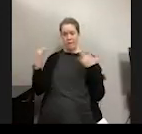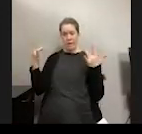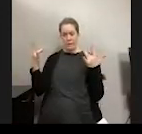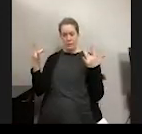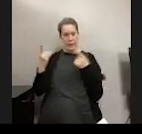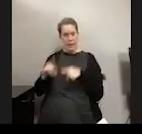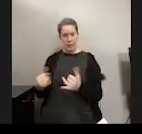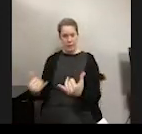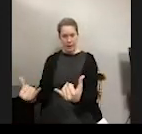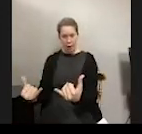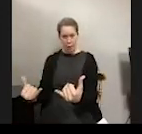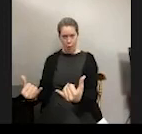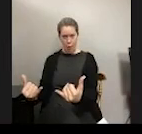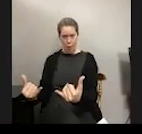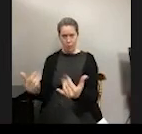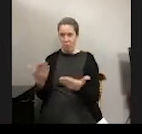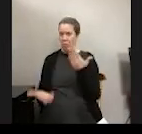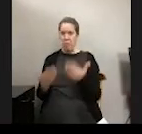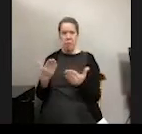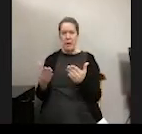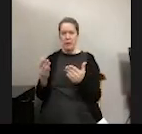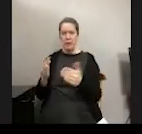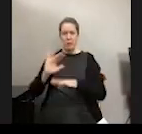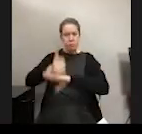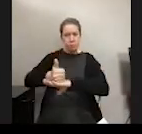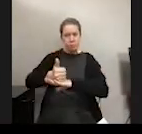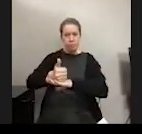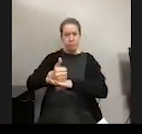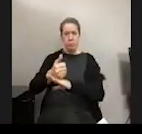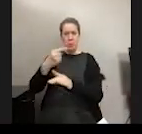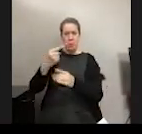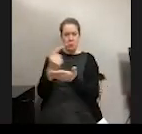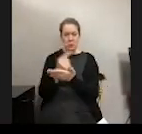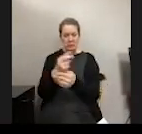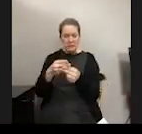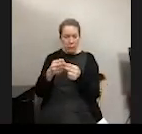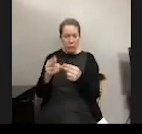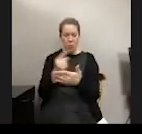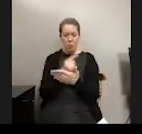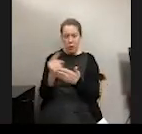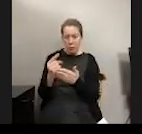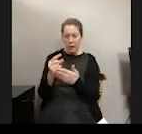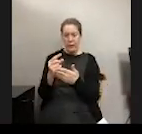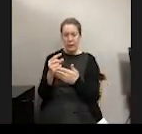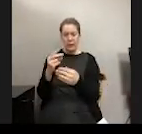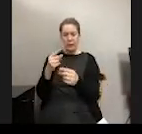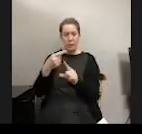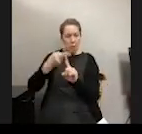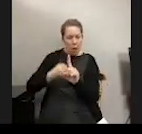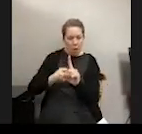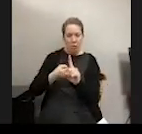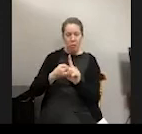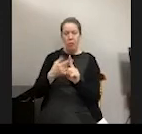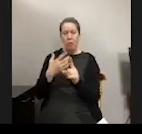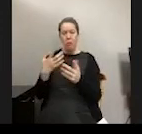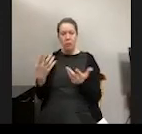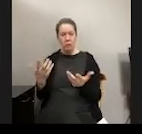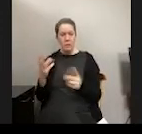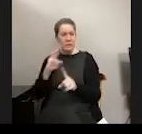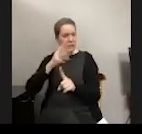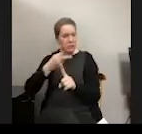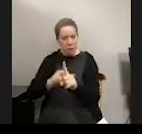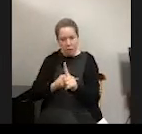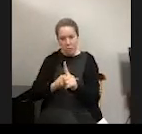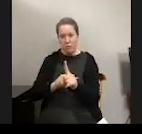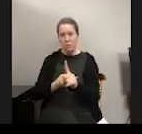it is. Maybe it's only for a week, for 2 weeks, for 3 months, for 6 months, but as a reflection. And if you're passing by this